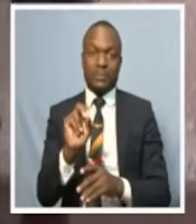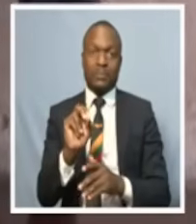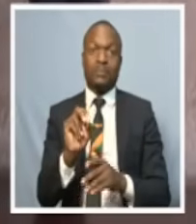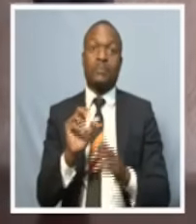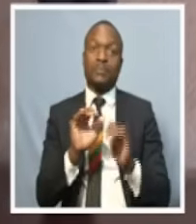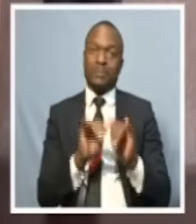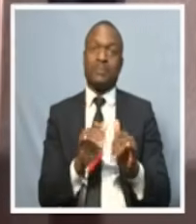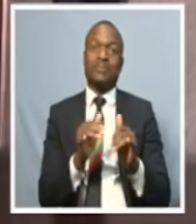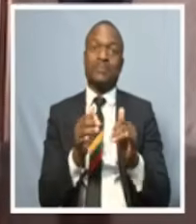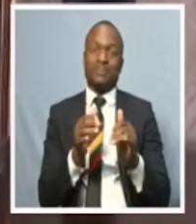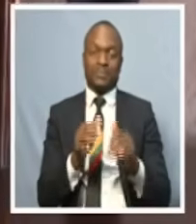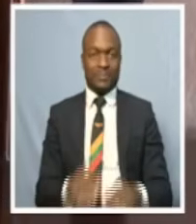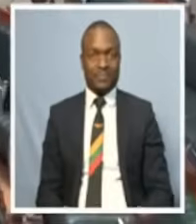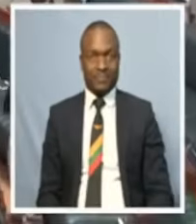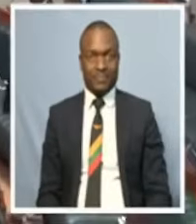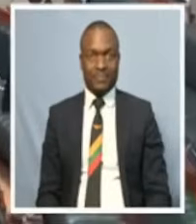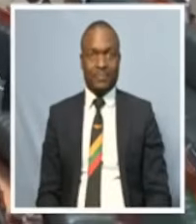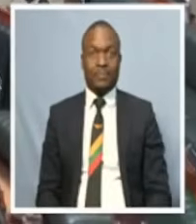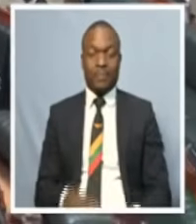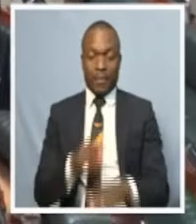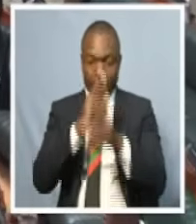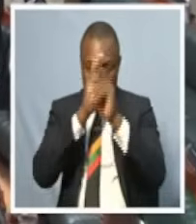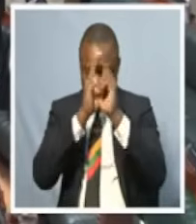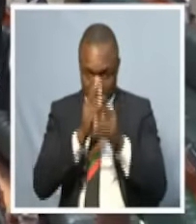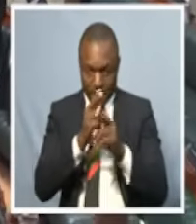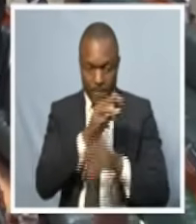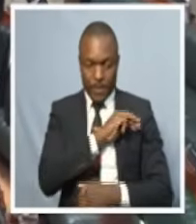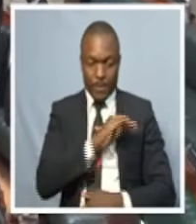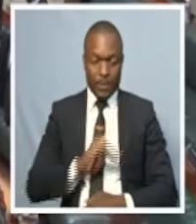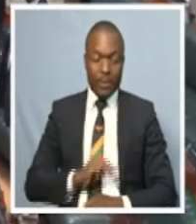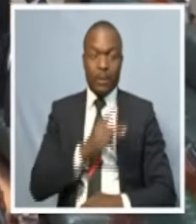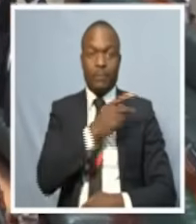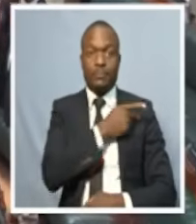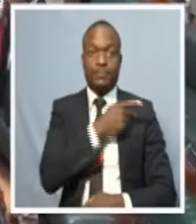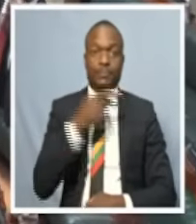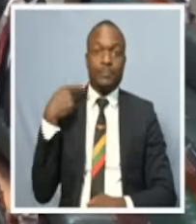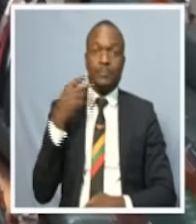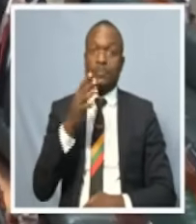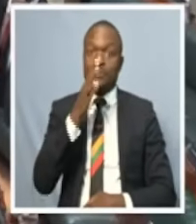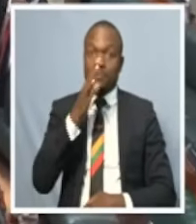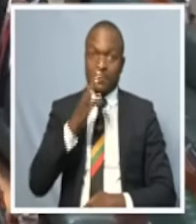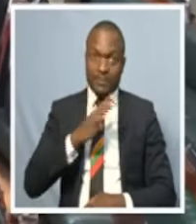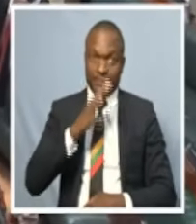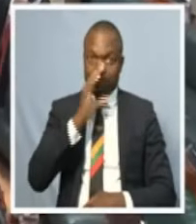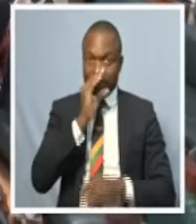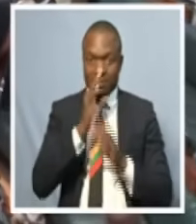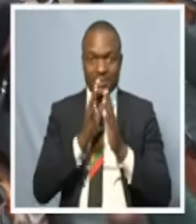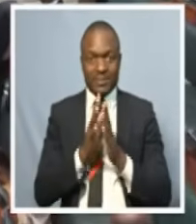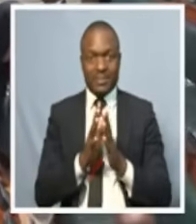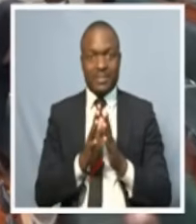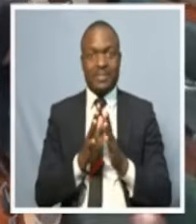live parliamentary proceedings. Members of Parliament, Madam Speaker.